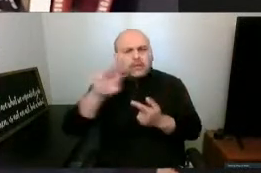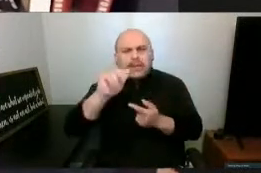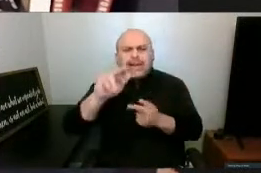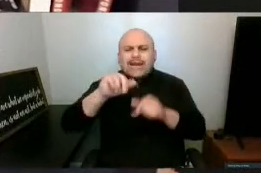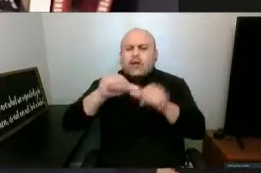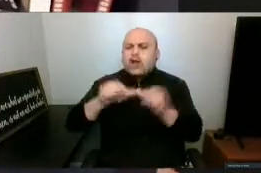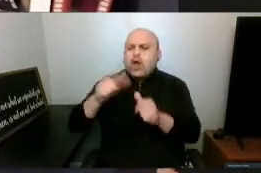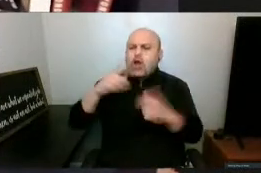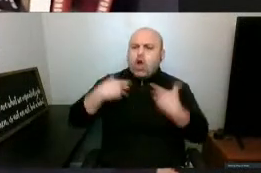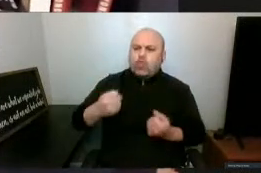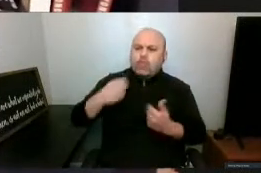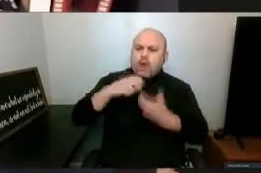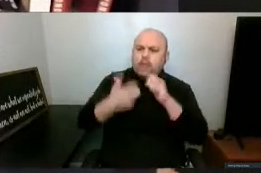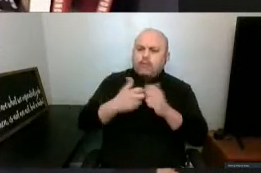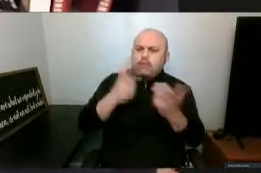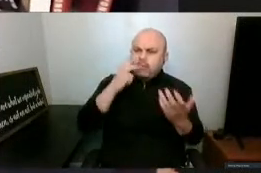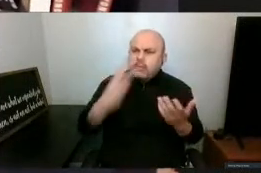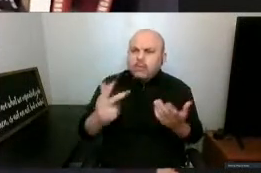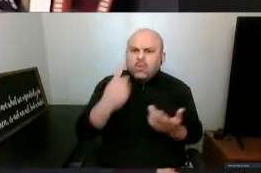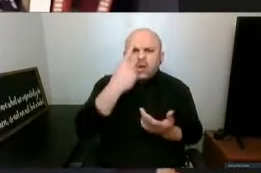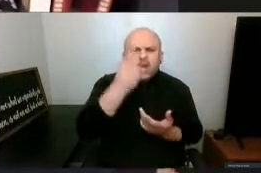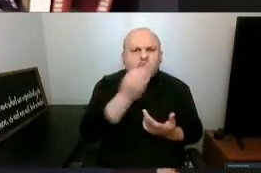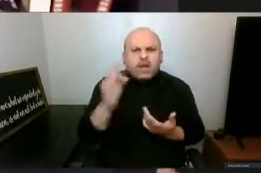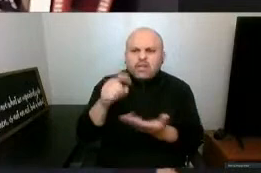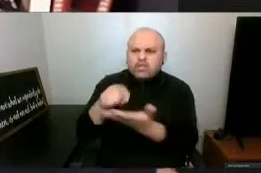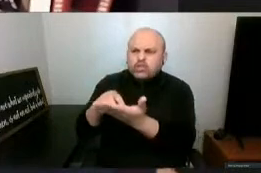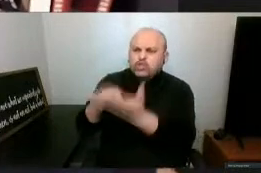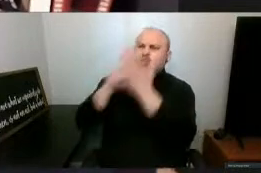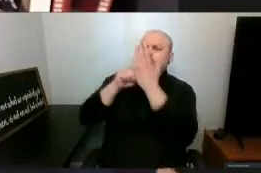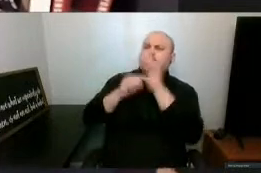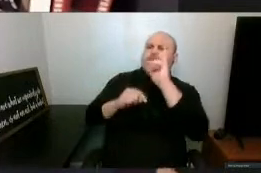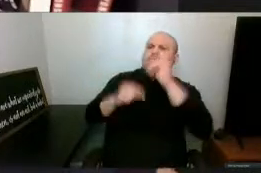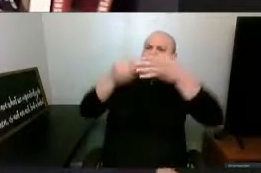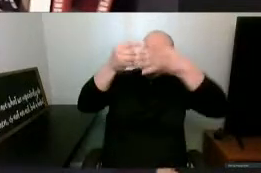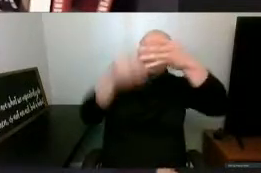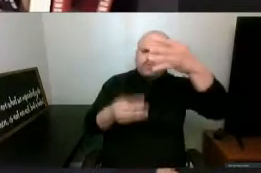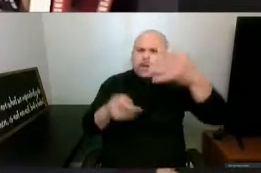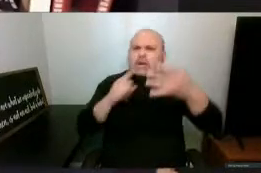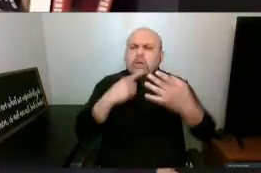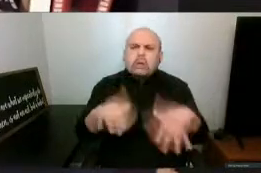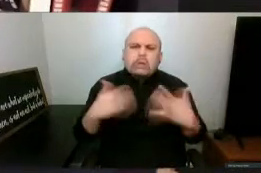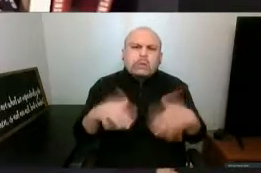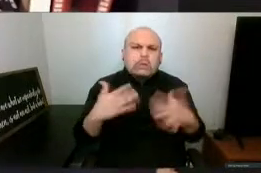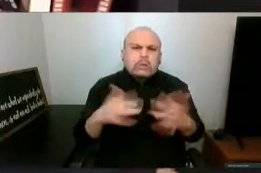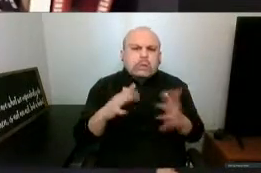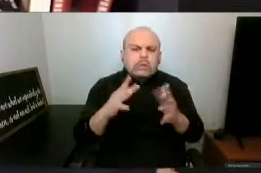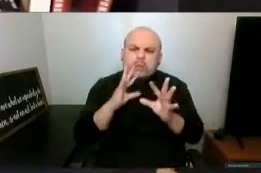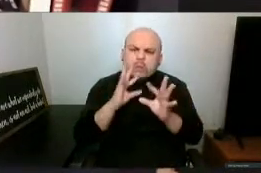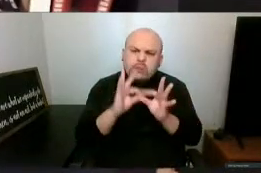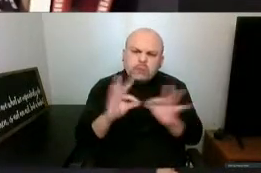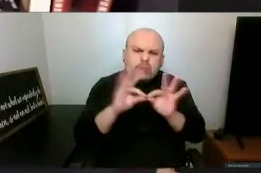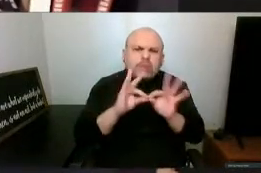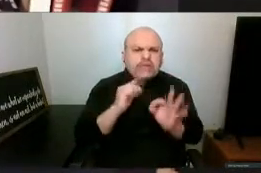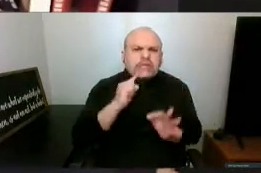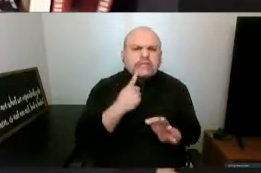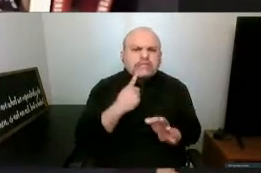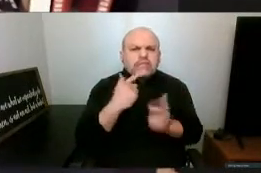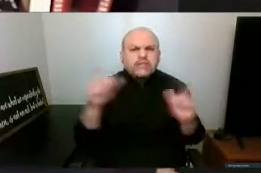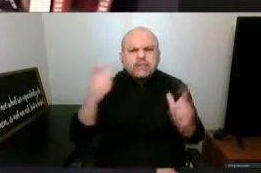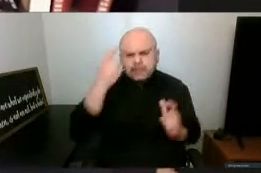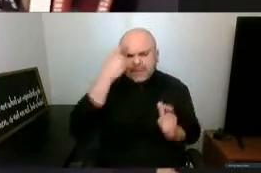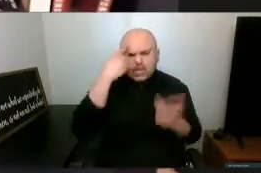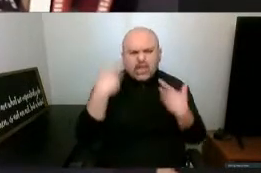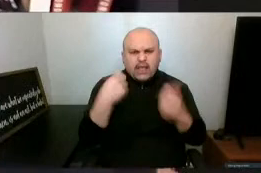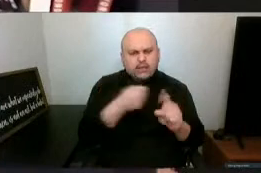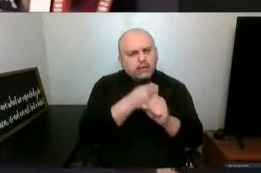one of the demonstrators that there is a significant mental health impact and effect that's happening on our children. And in